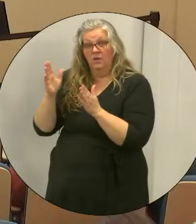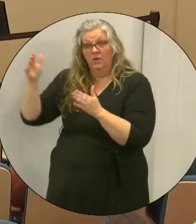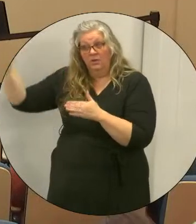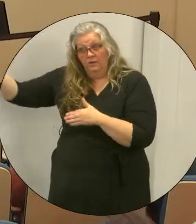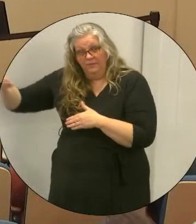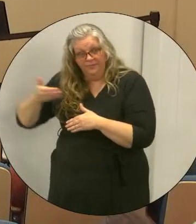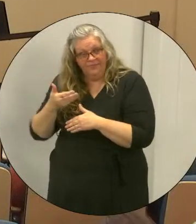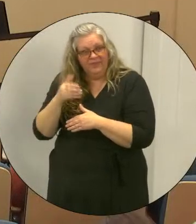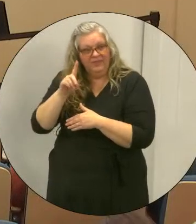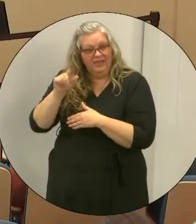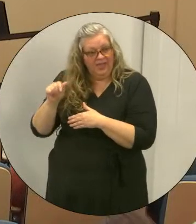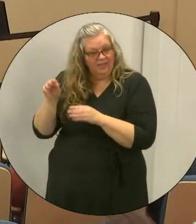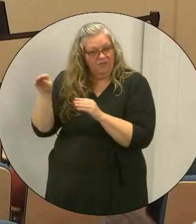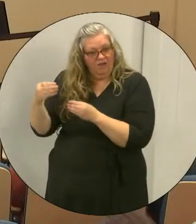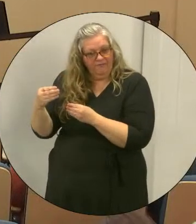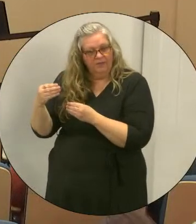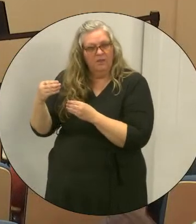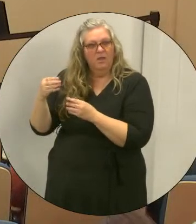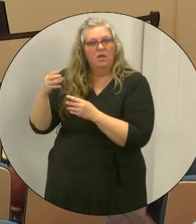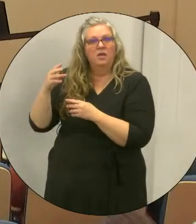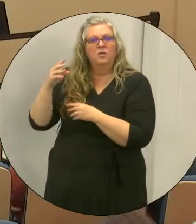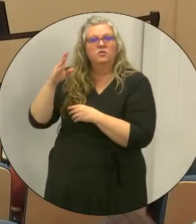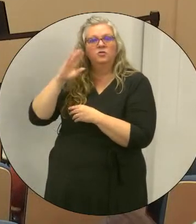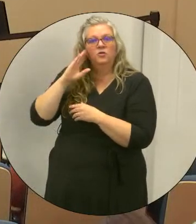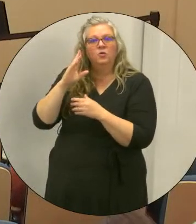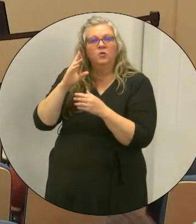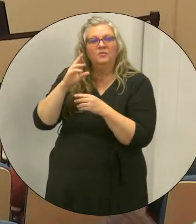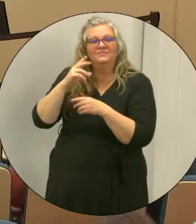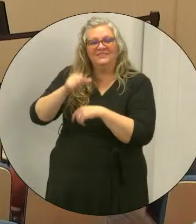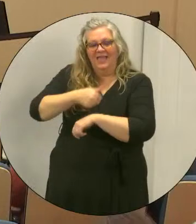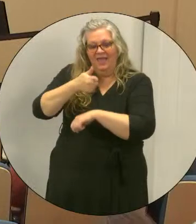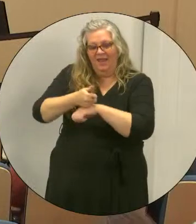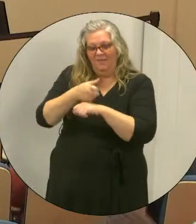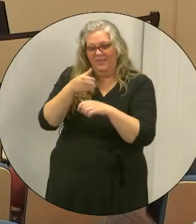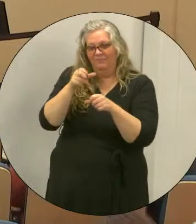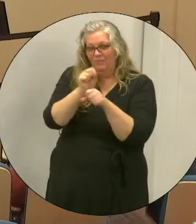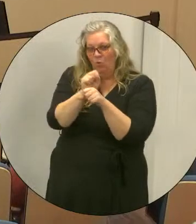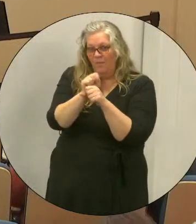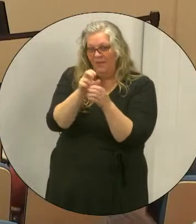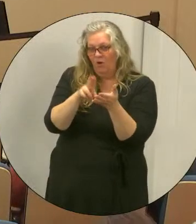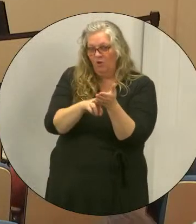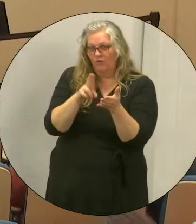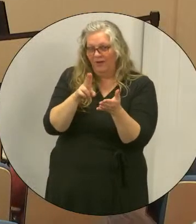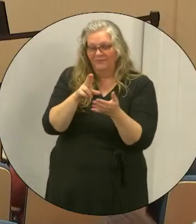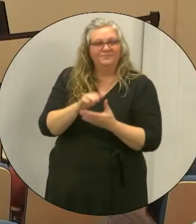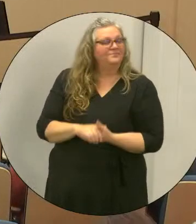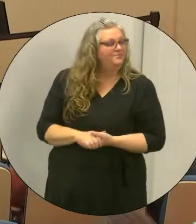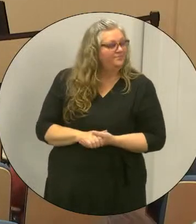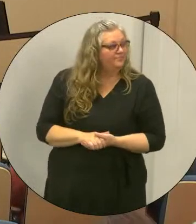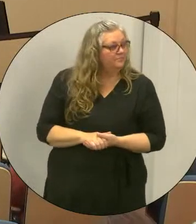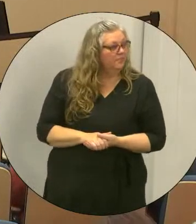employment contract to our selected finalist. Do I have a second? Trustee Henry?